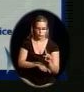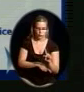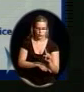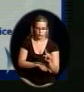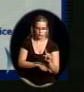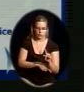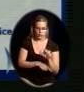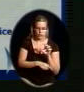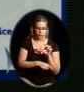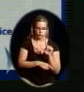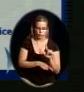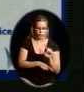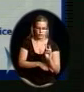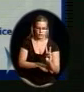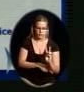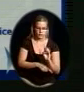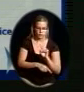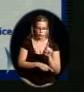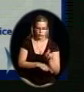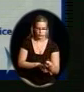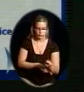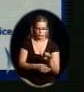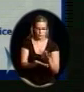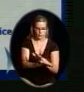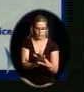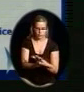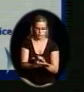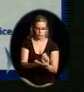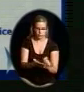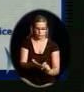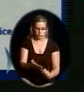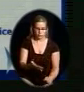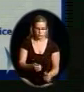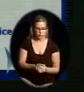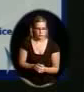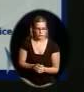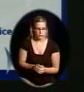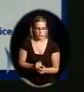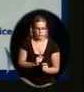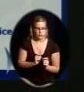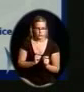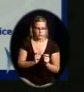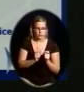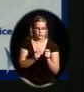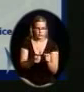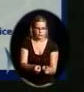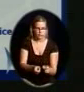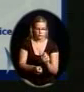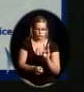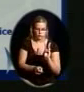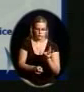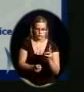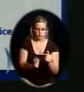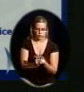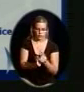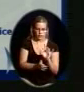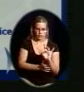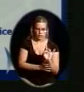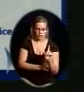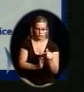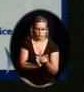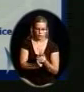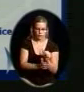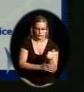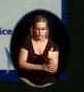survey is a 126 question survey, and it's a paper survey. It is given to the 6th graders, the 8th graders,